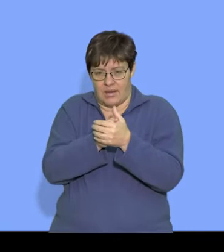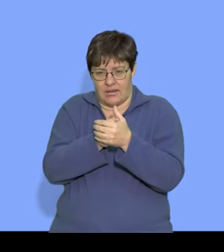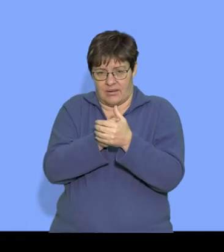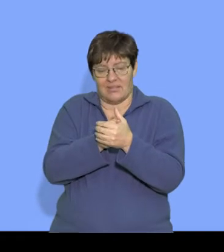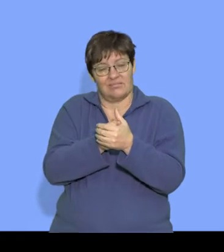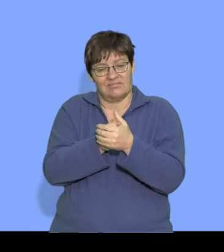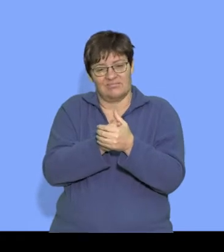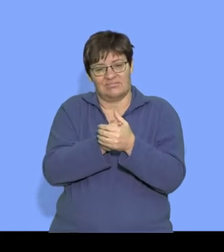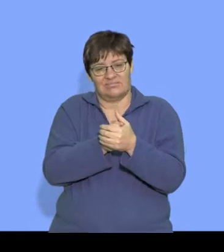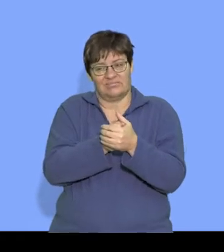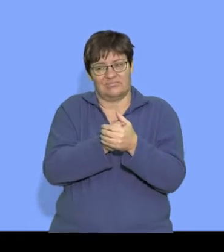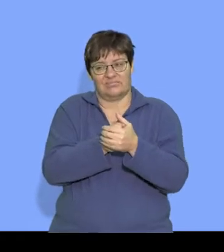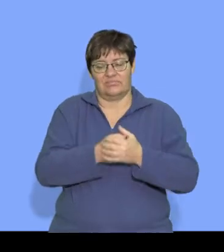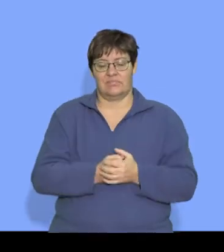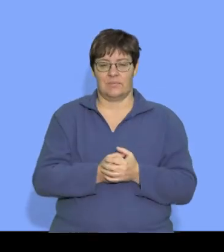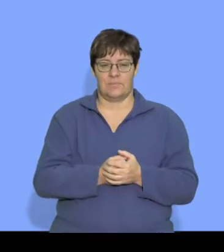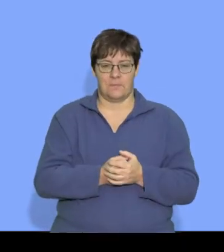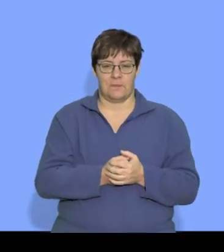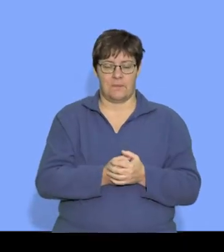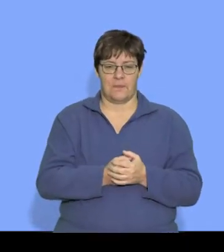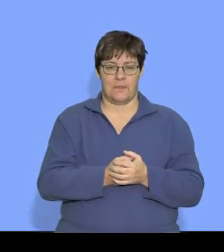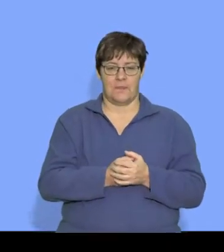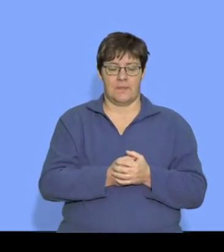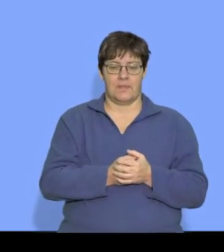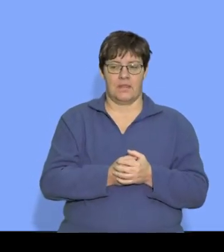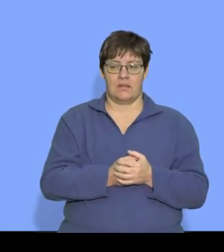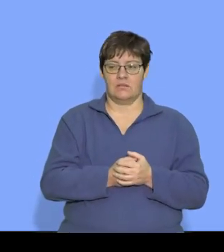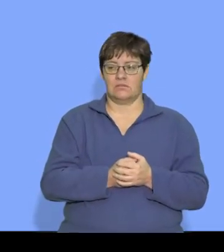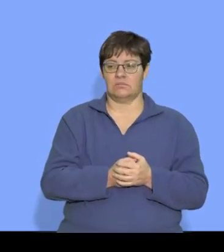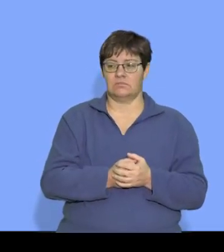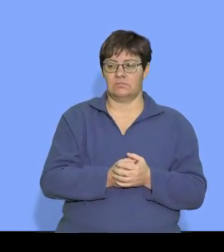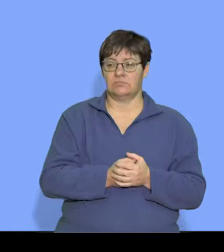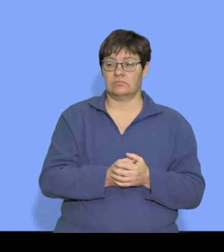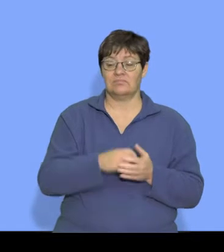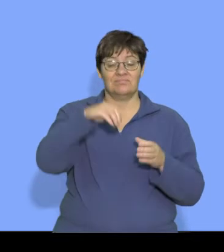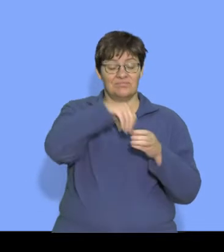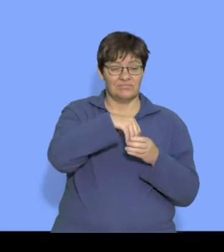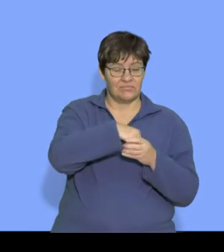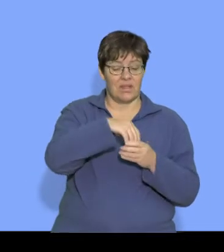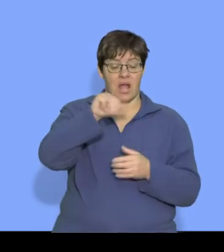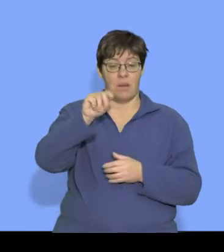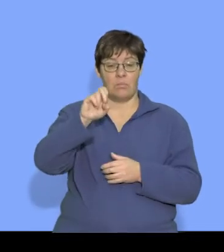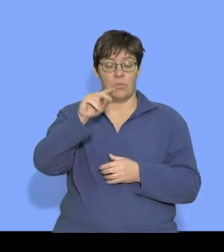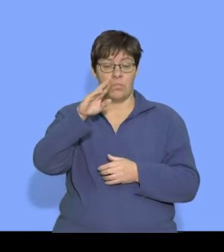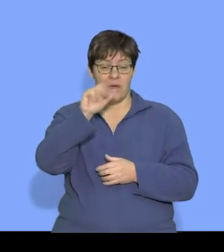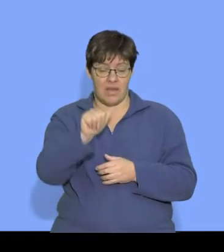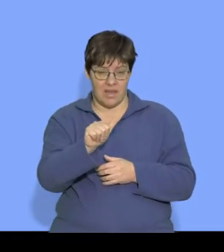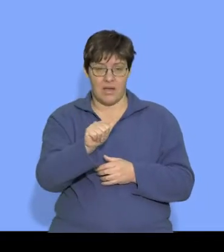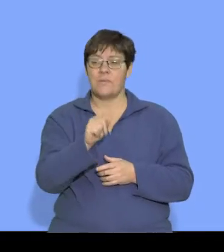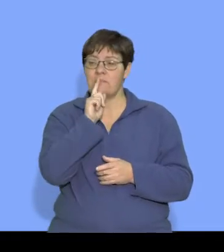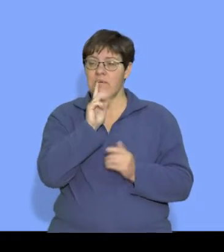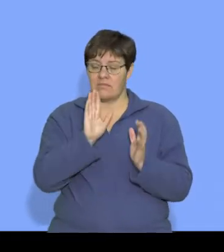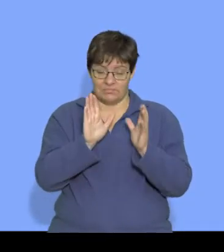take that into its internal contents. Within the amoeba, that food particle then